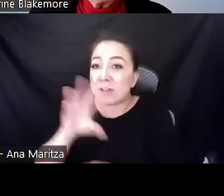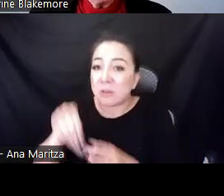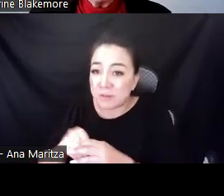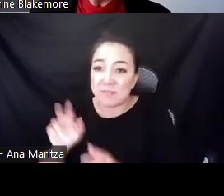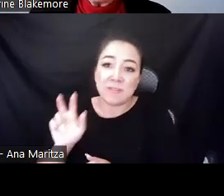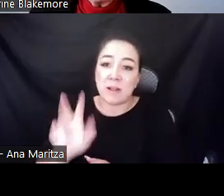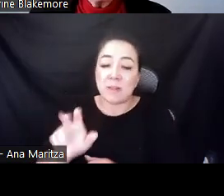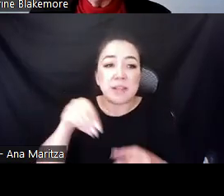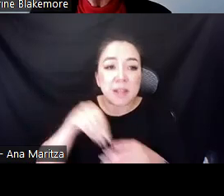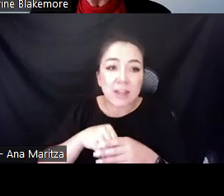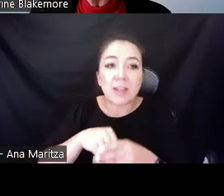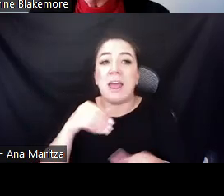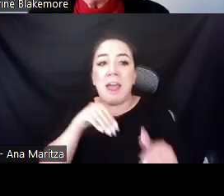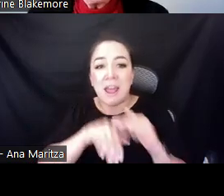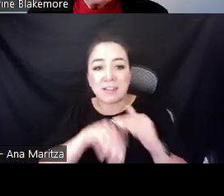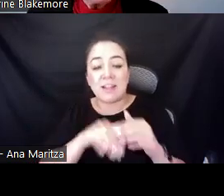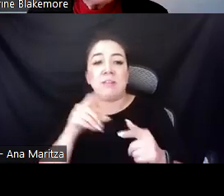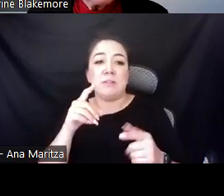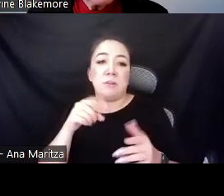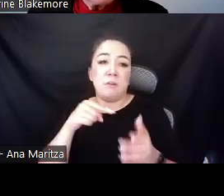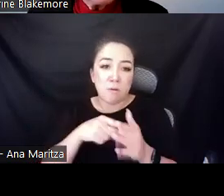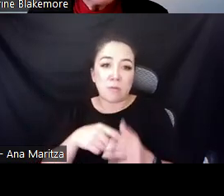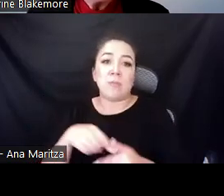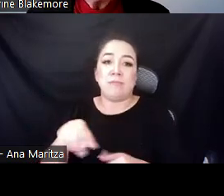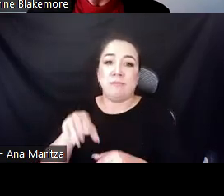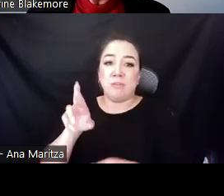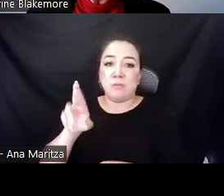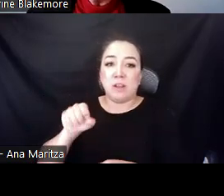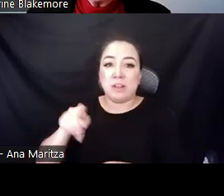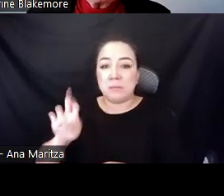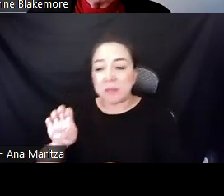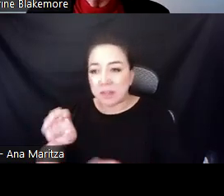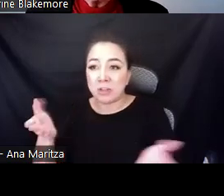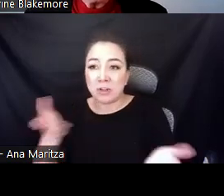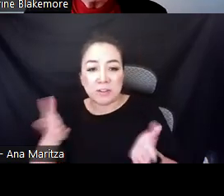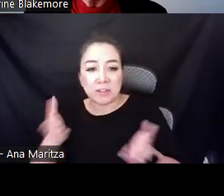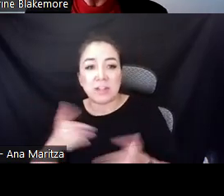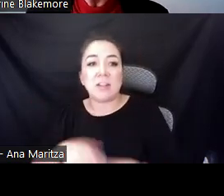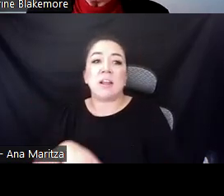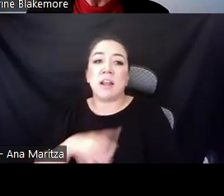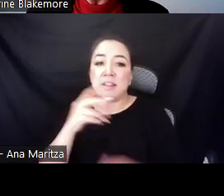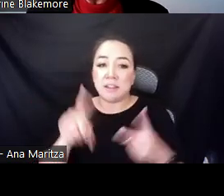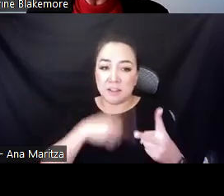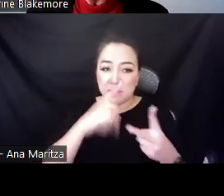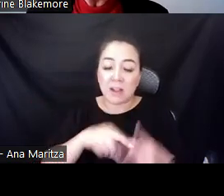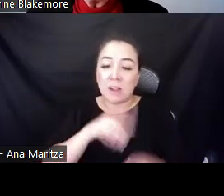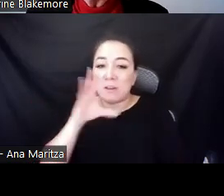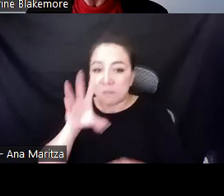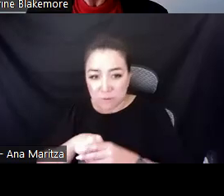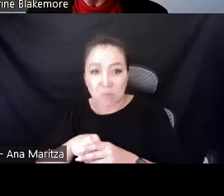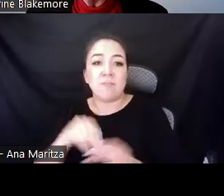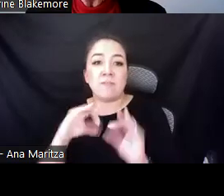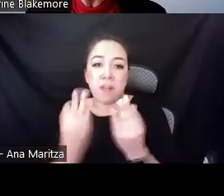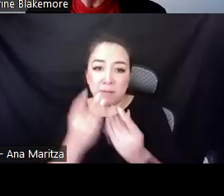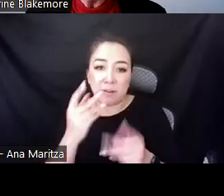investments in and access to affordable respite services. And the second one is incorporate family caregiving